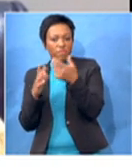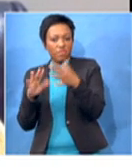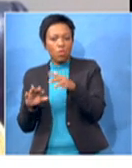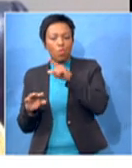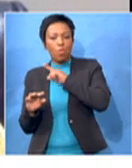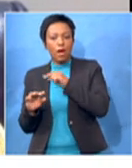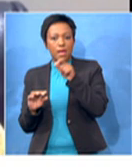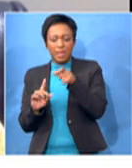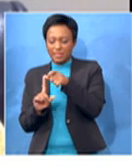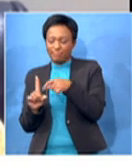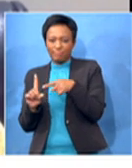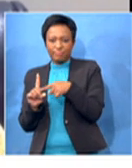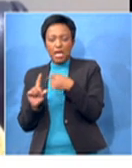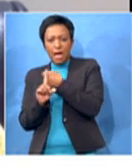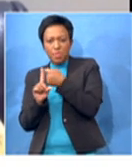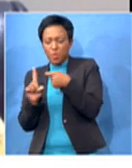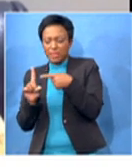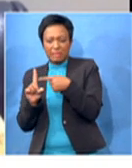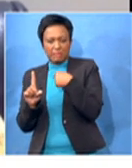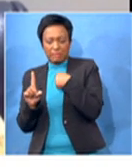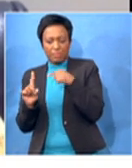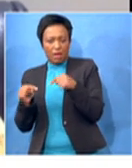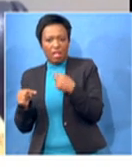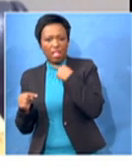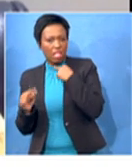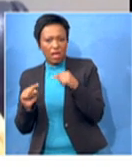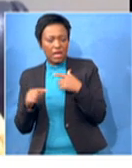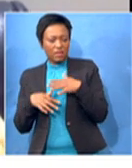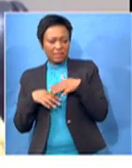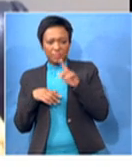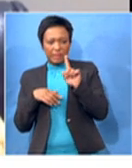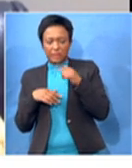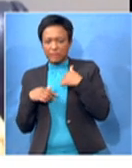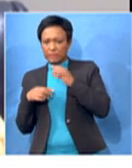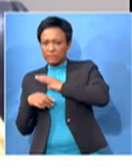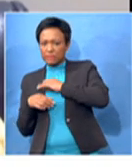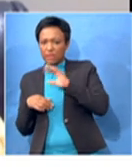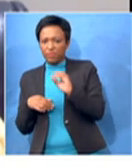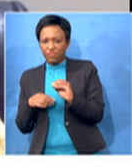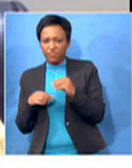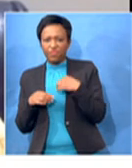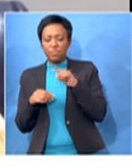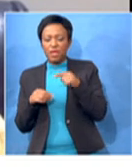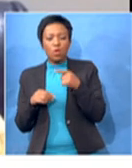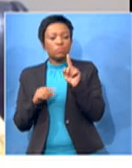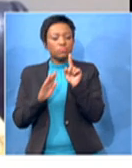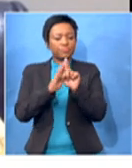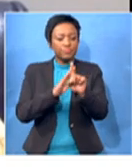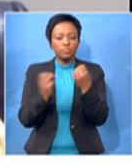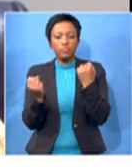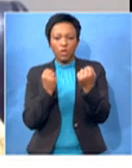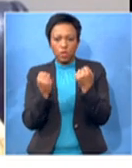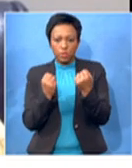not able to do so because they're scared or they can't get themselves to the nearest court. So what